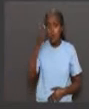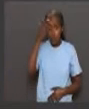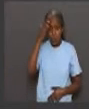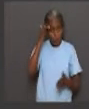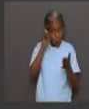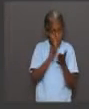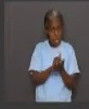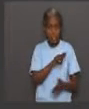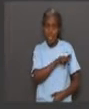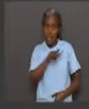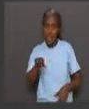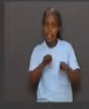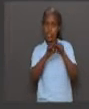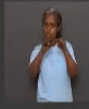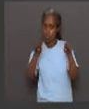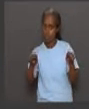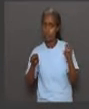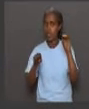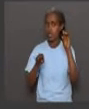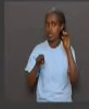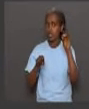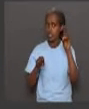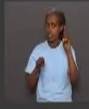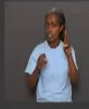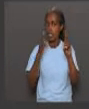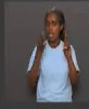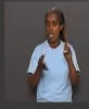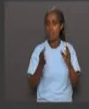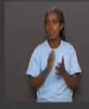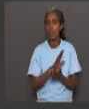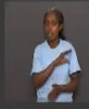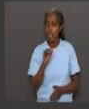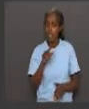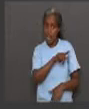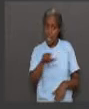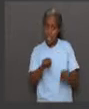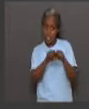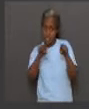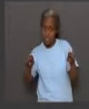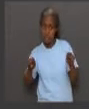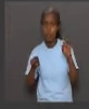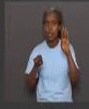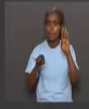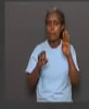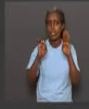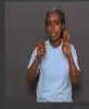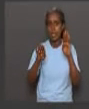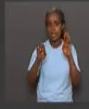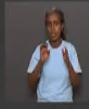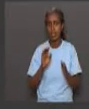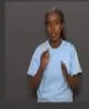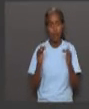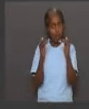that line segment DF and line segment BE